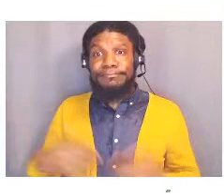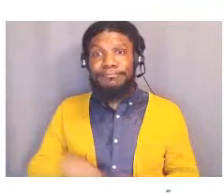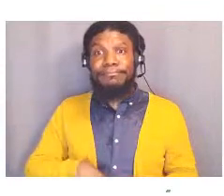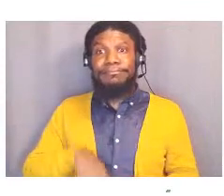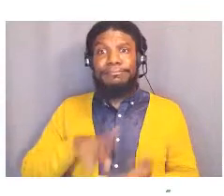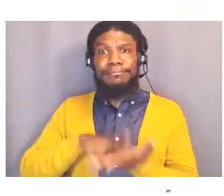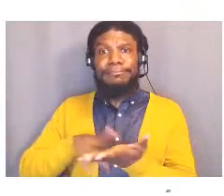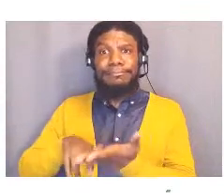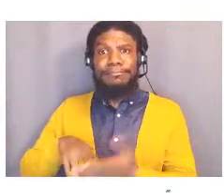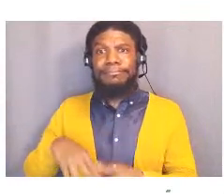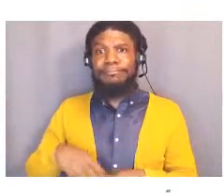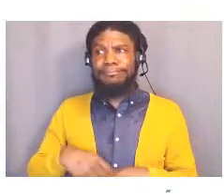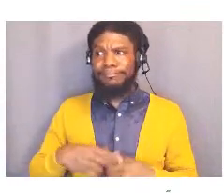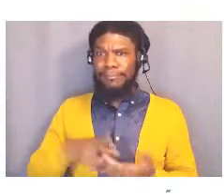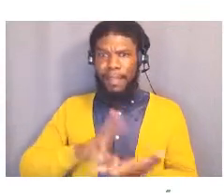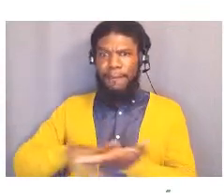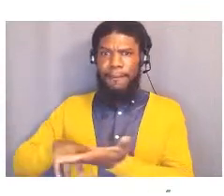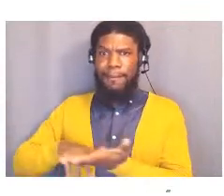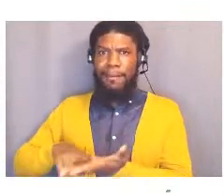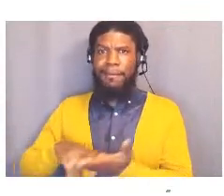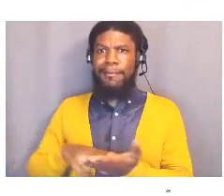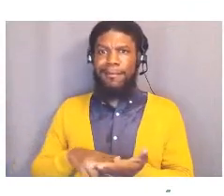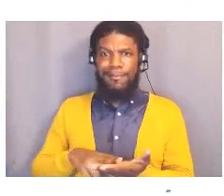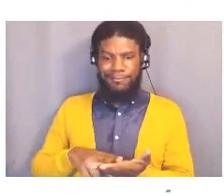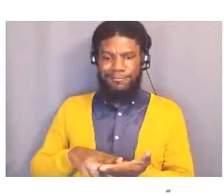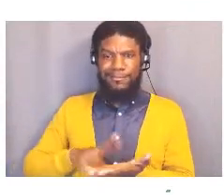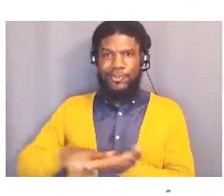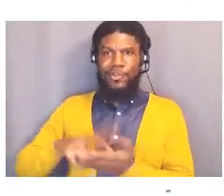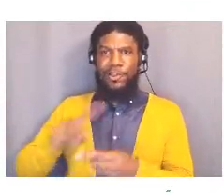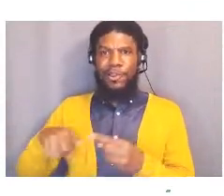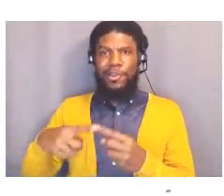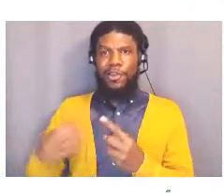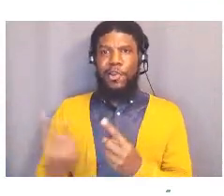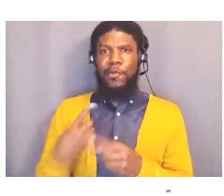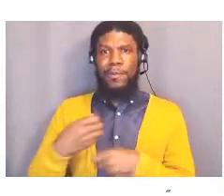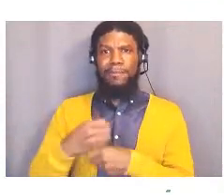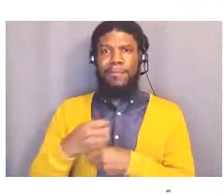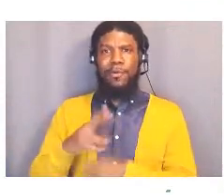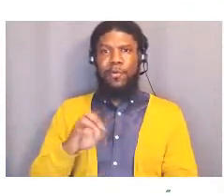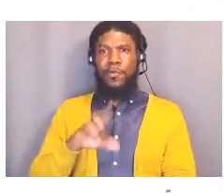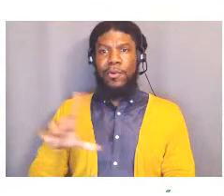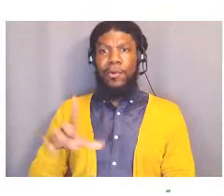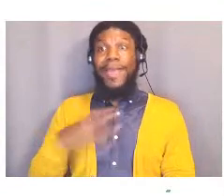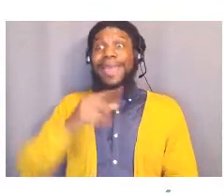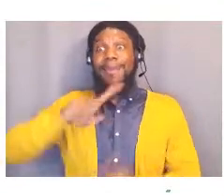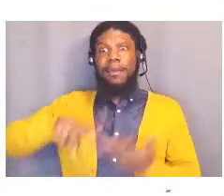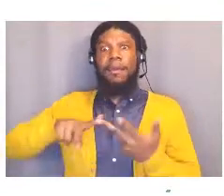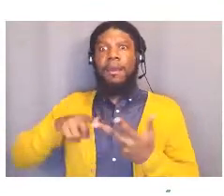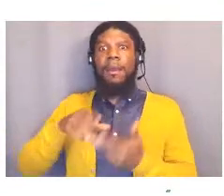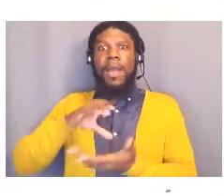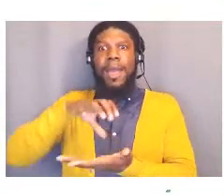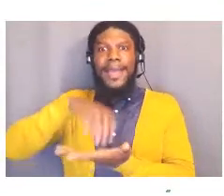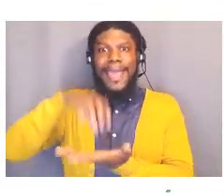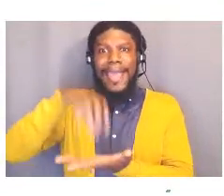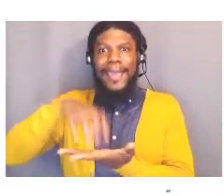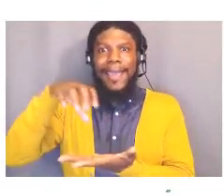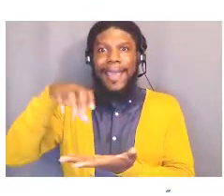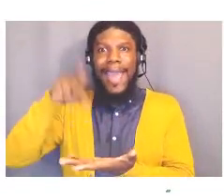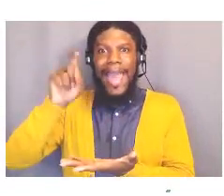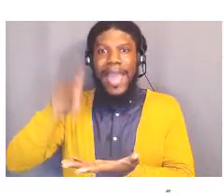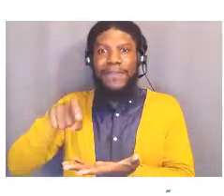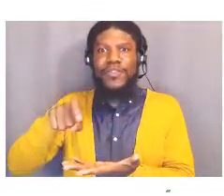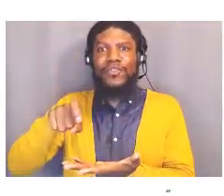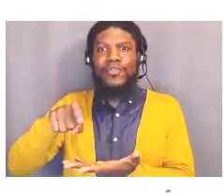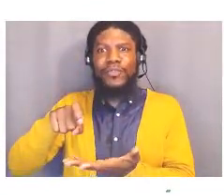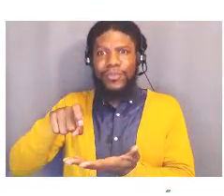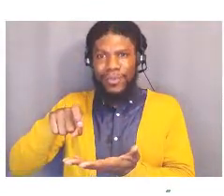Susie's rolls. Susie always makes rolls, and a cake, if you can, a cake